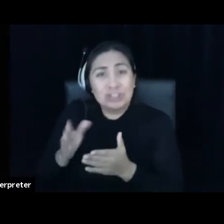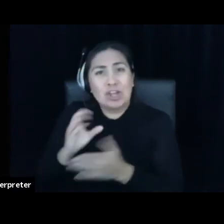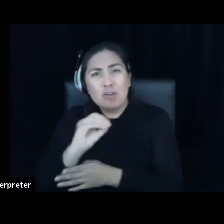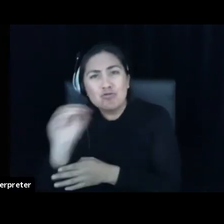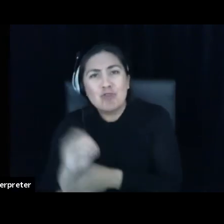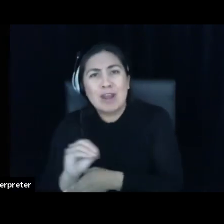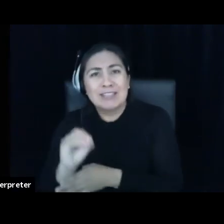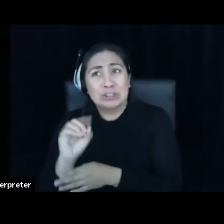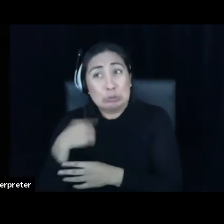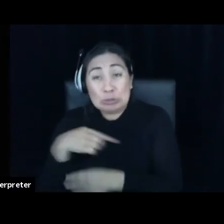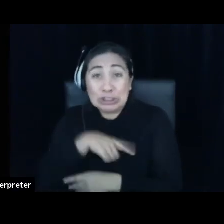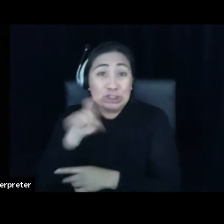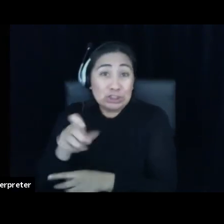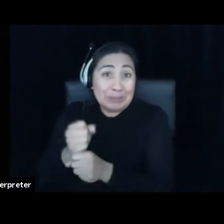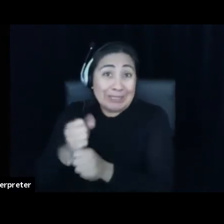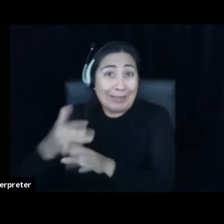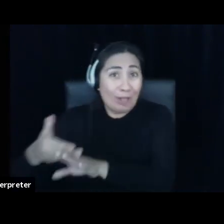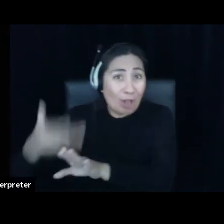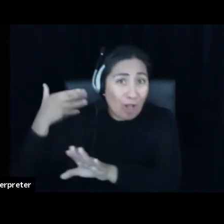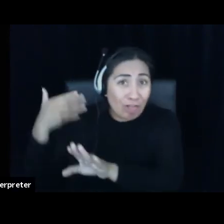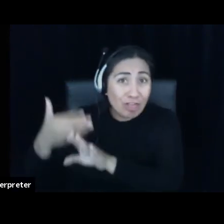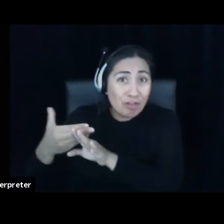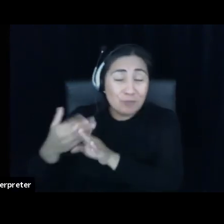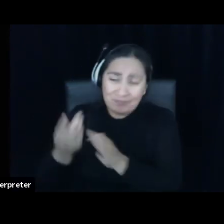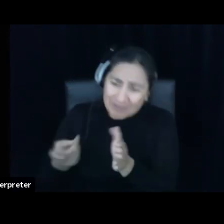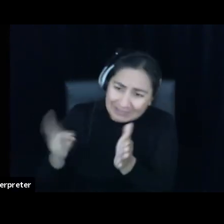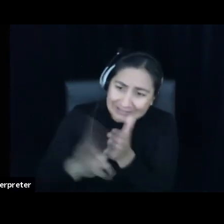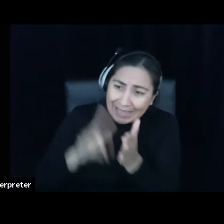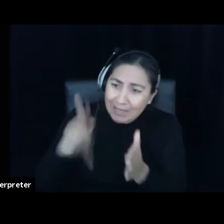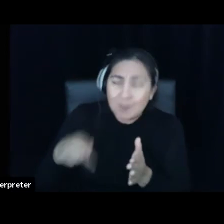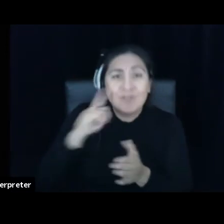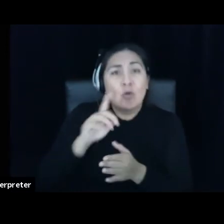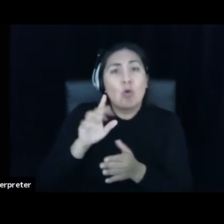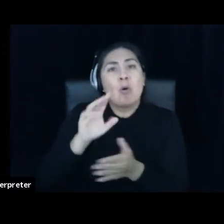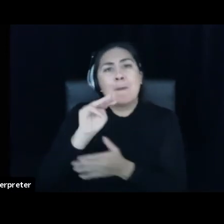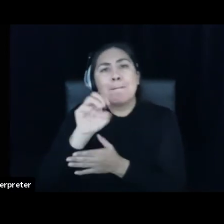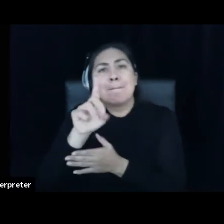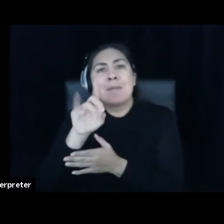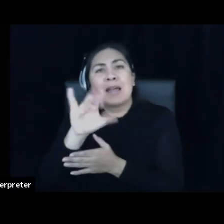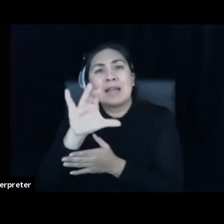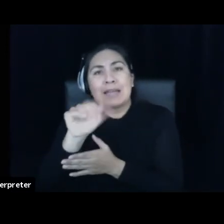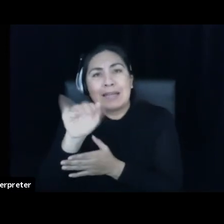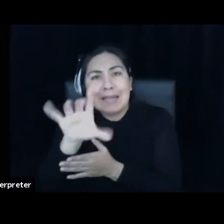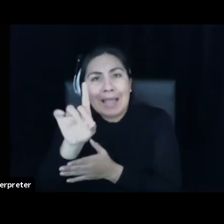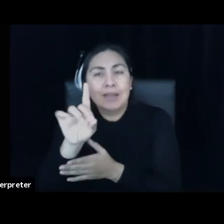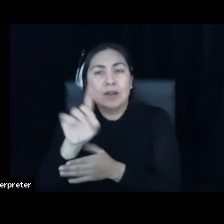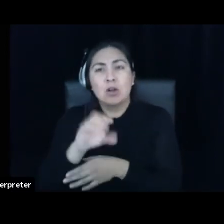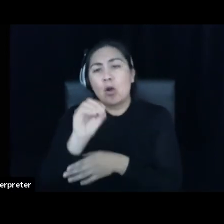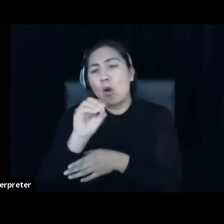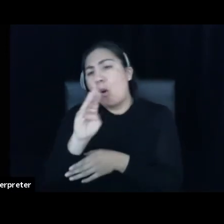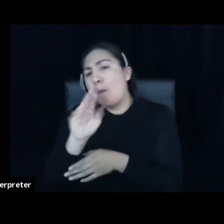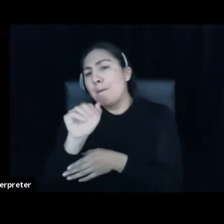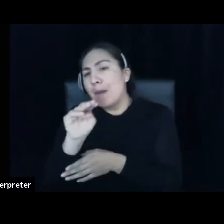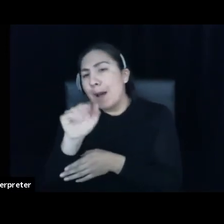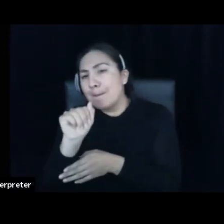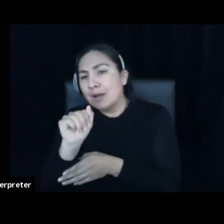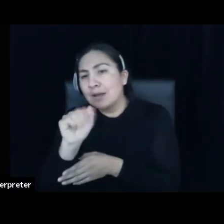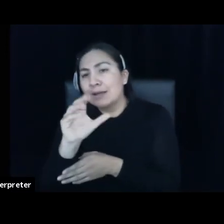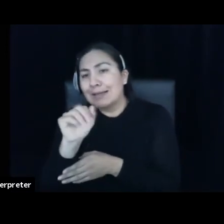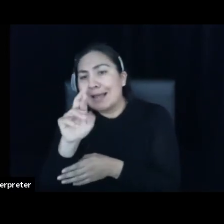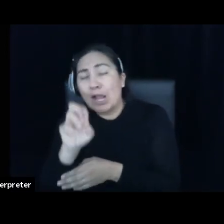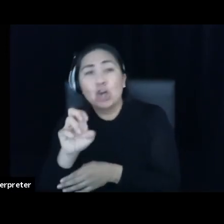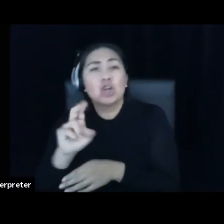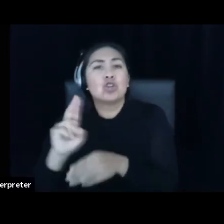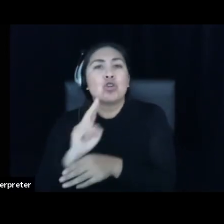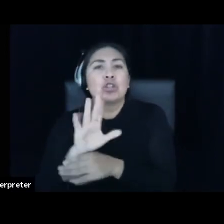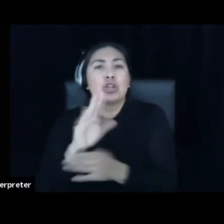Sign up for Medicaid, Obamacare, or other health insurance using your new income numbers. And